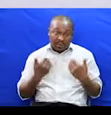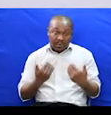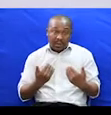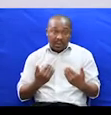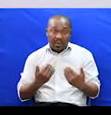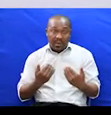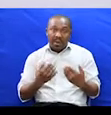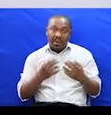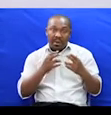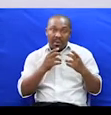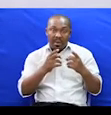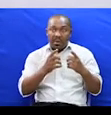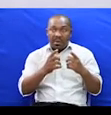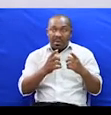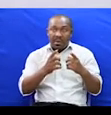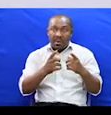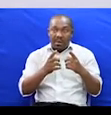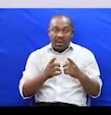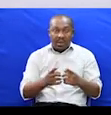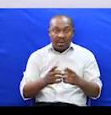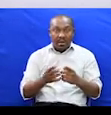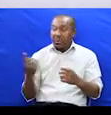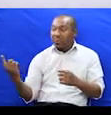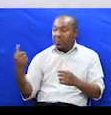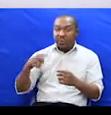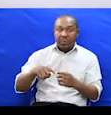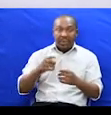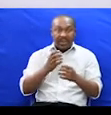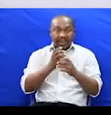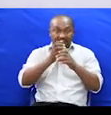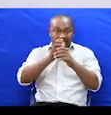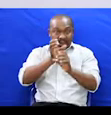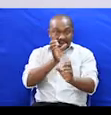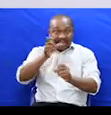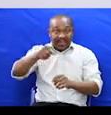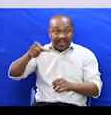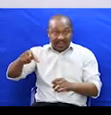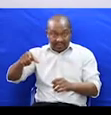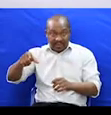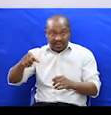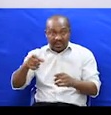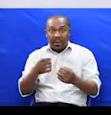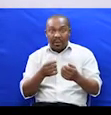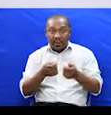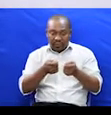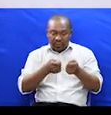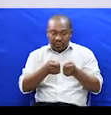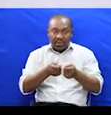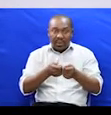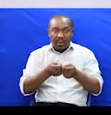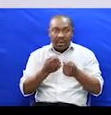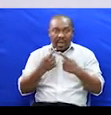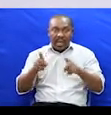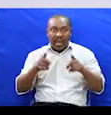what then came from other scientists that conducted a lot of